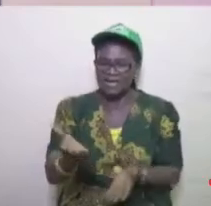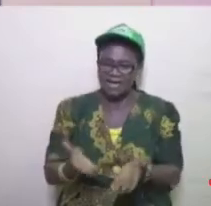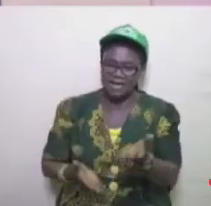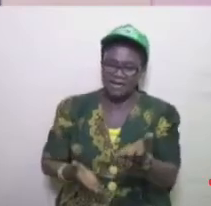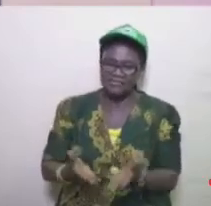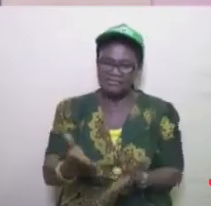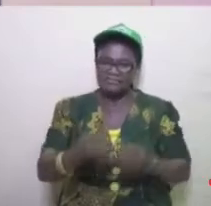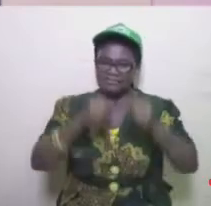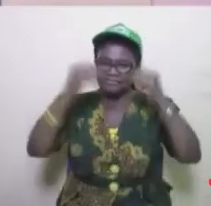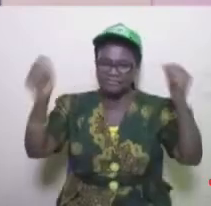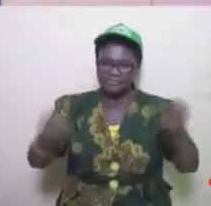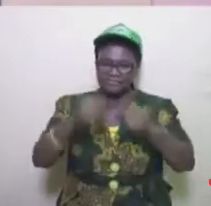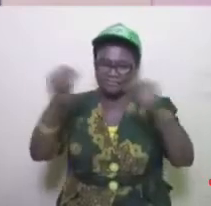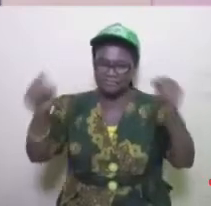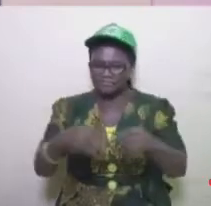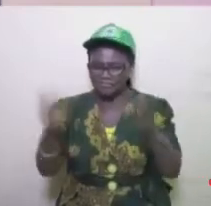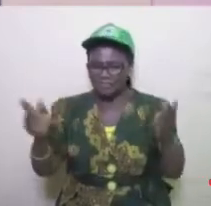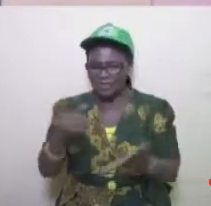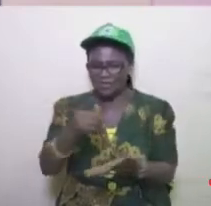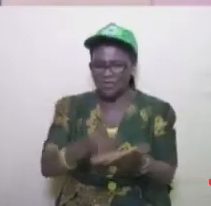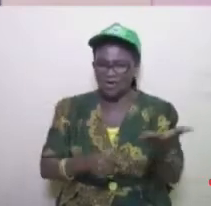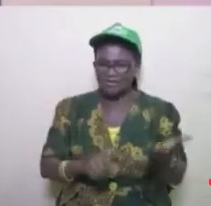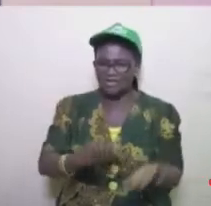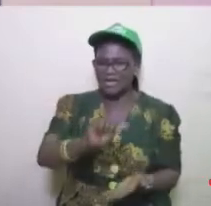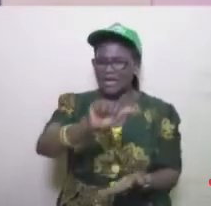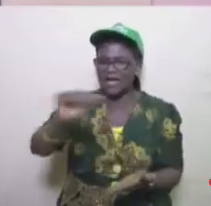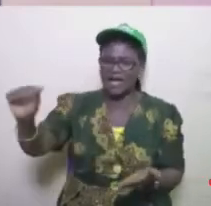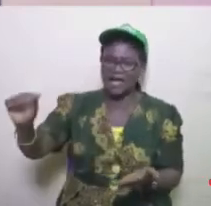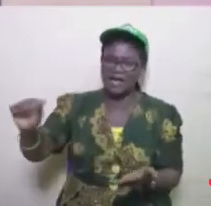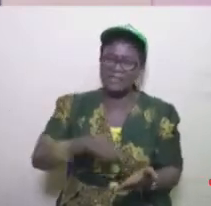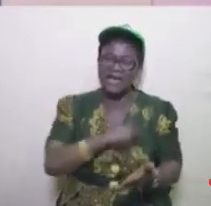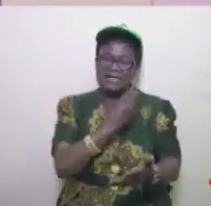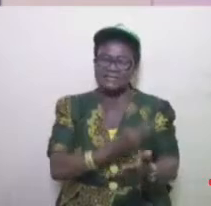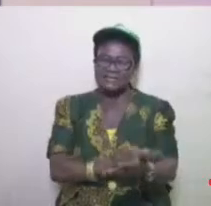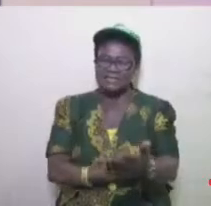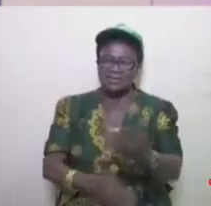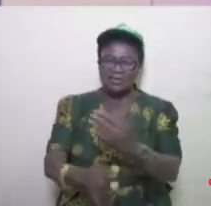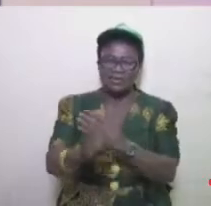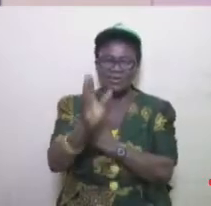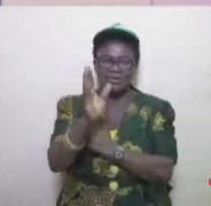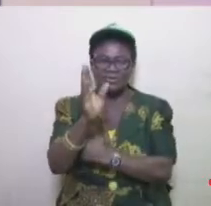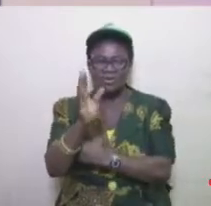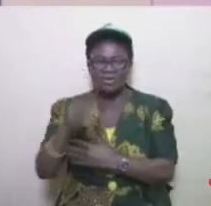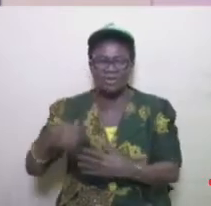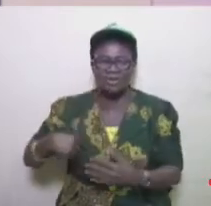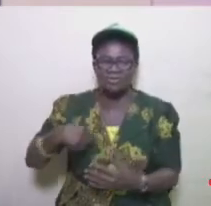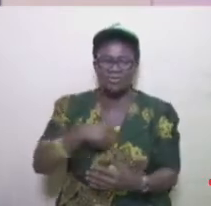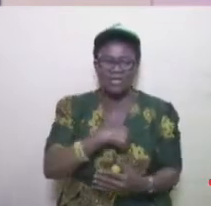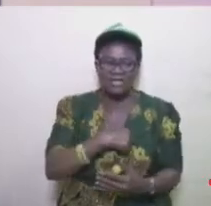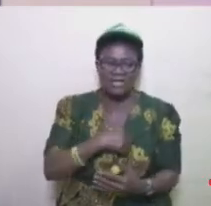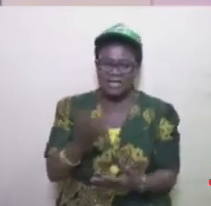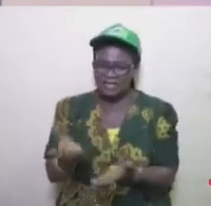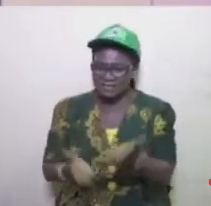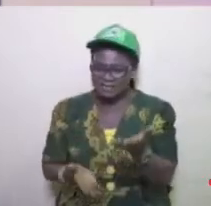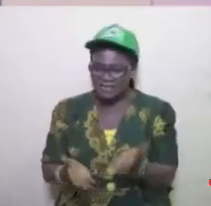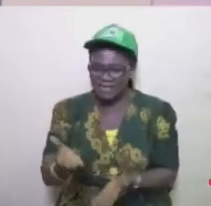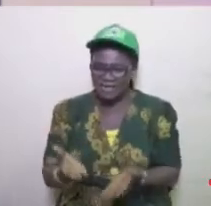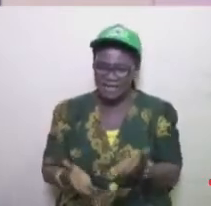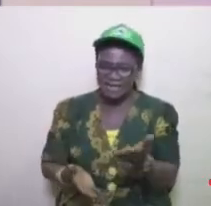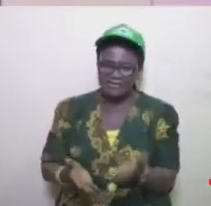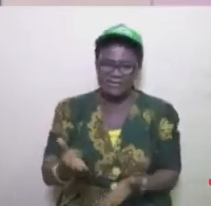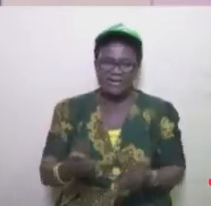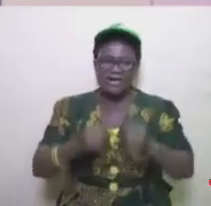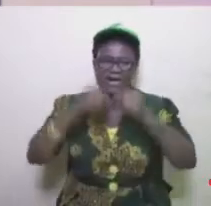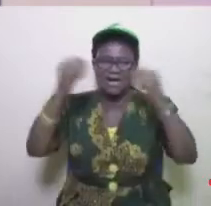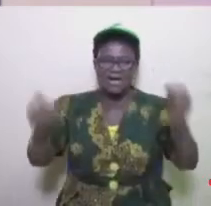serve. Hallelujah. What a mighty God we serve.